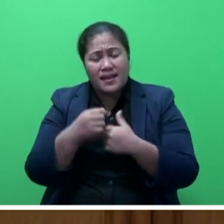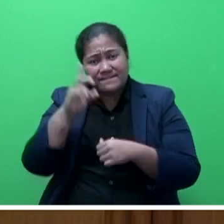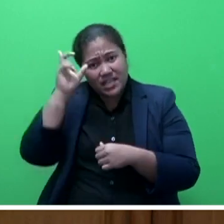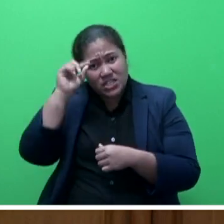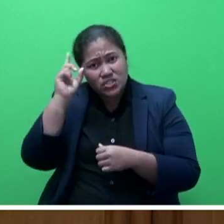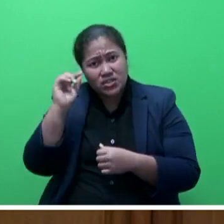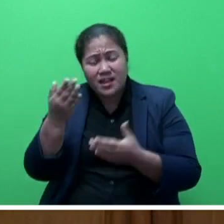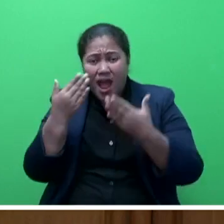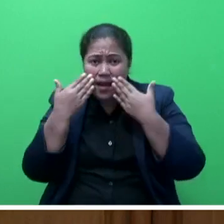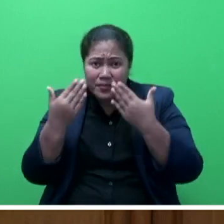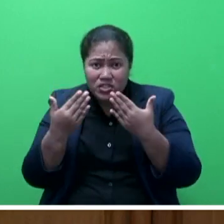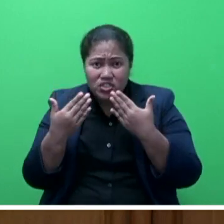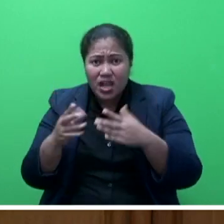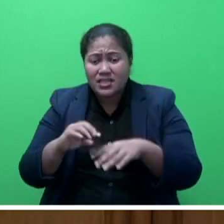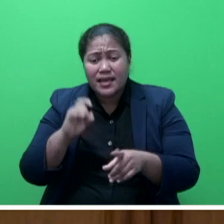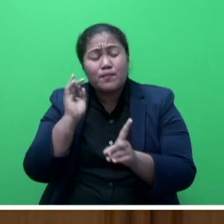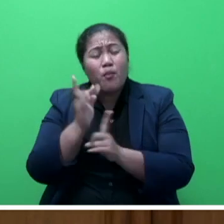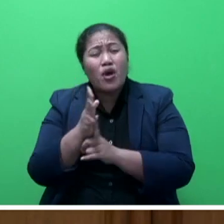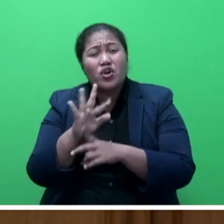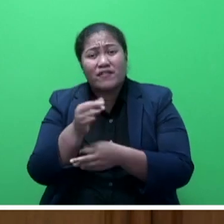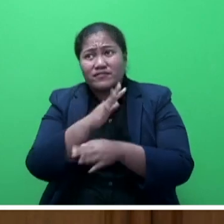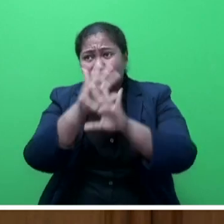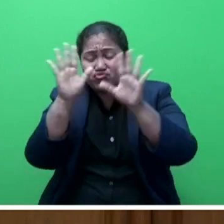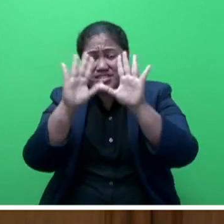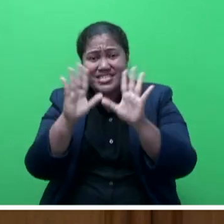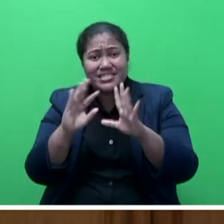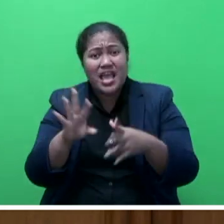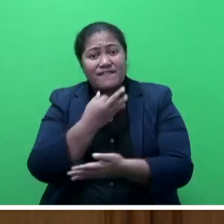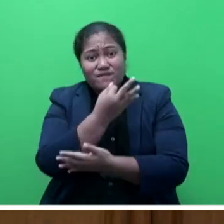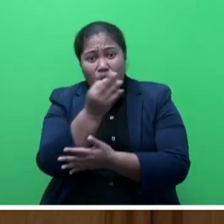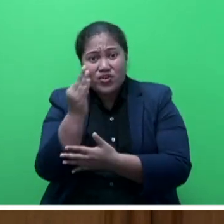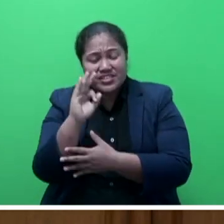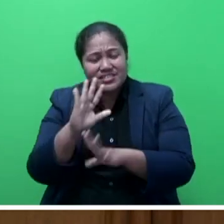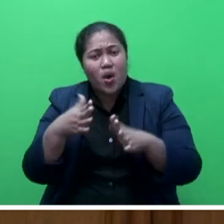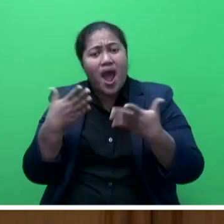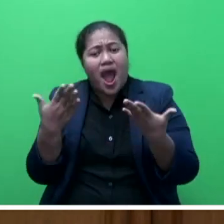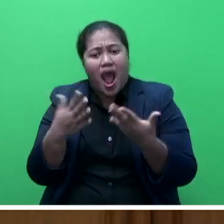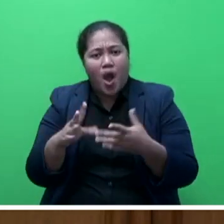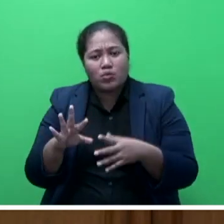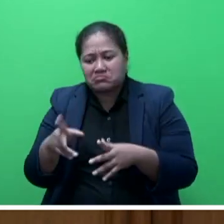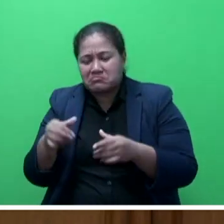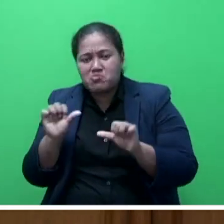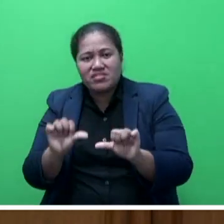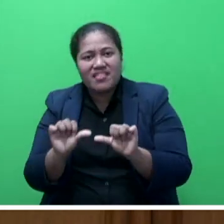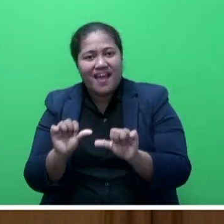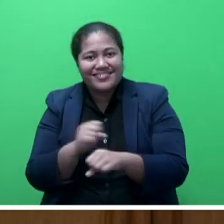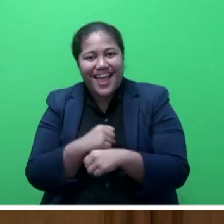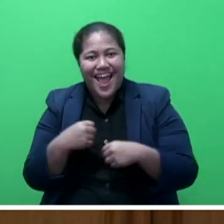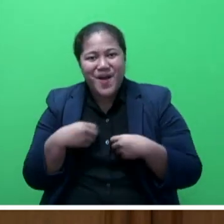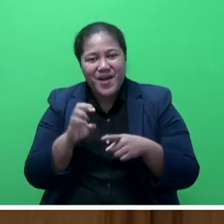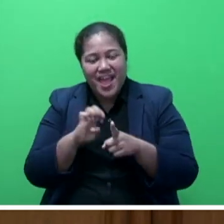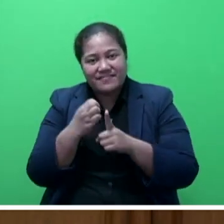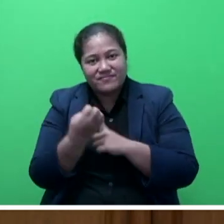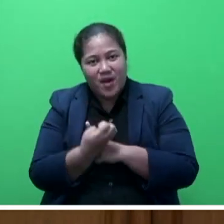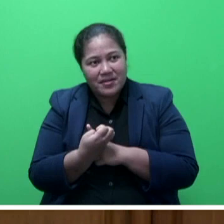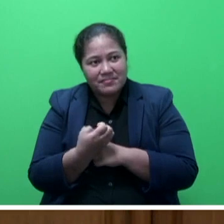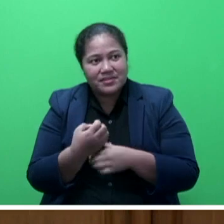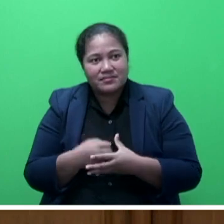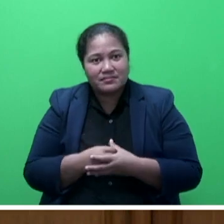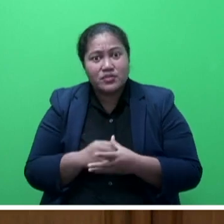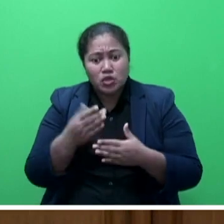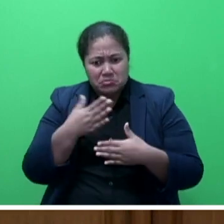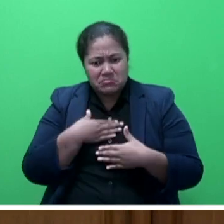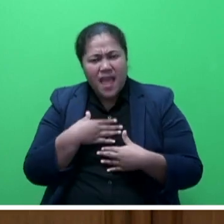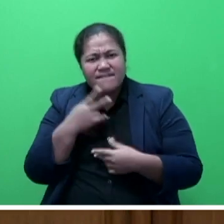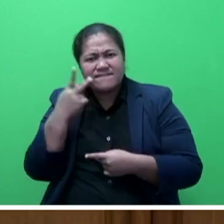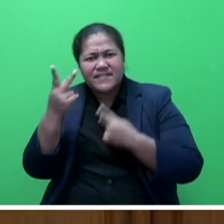of trees and forests and how they protect the environment. In my visits to almost 300 villages